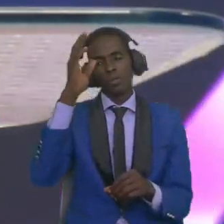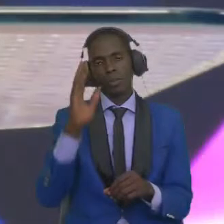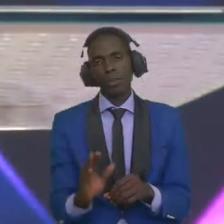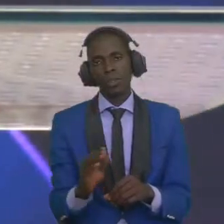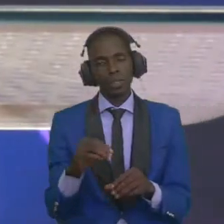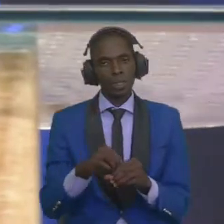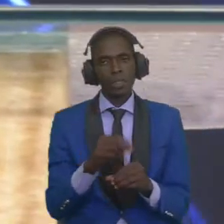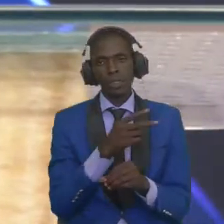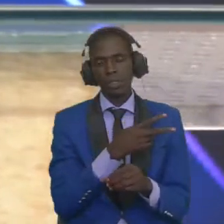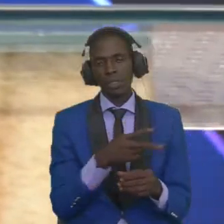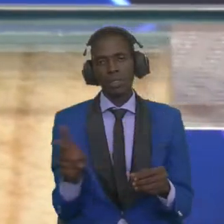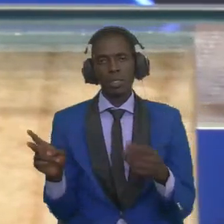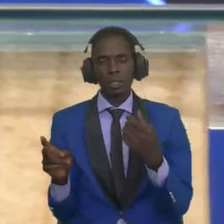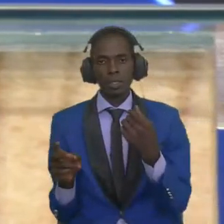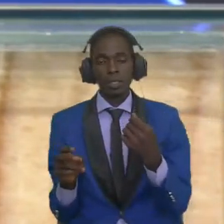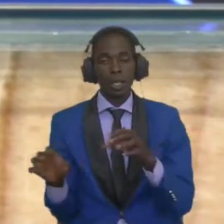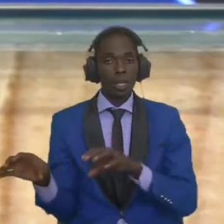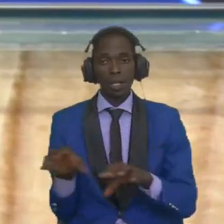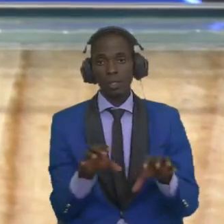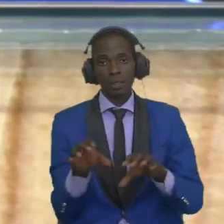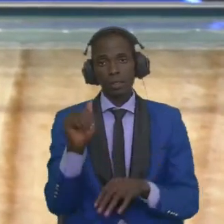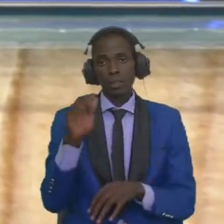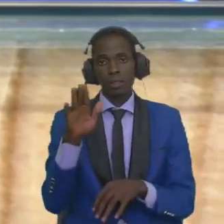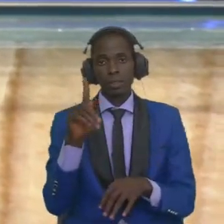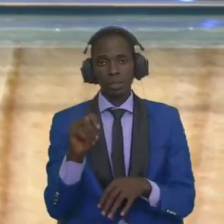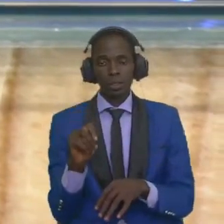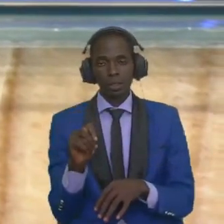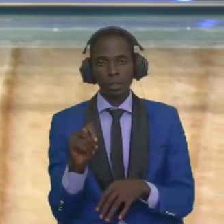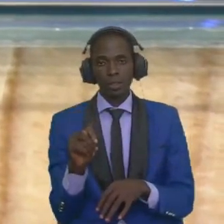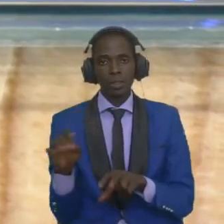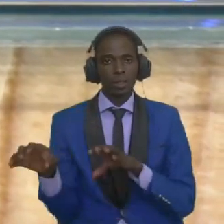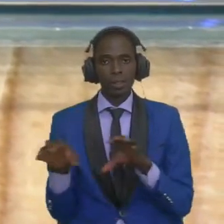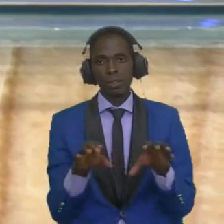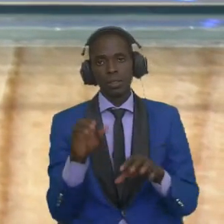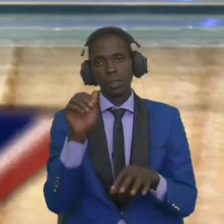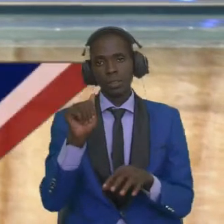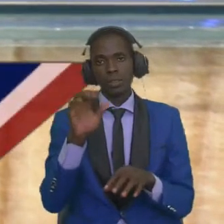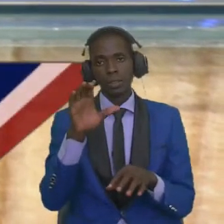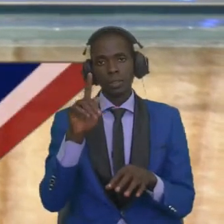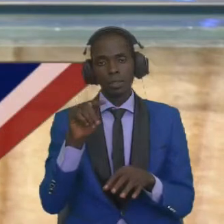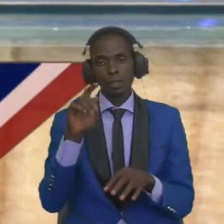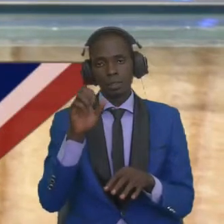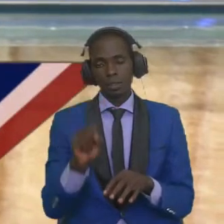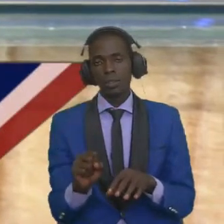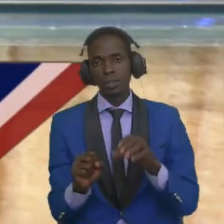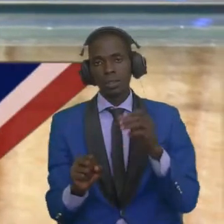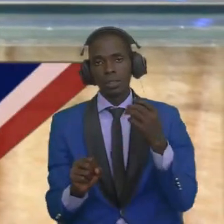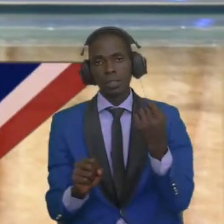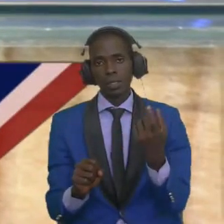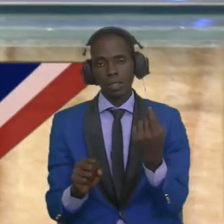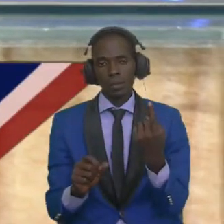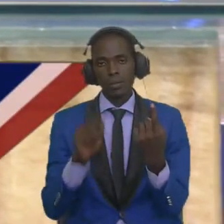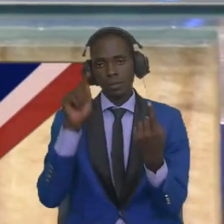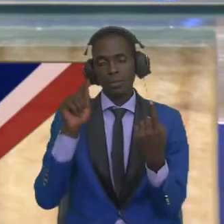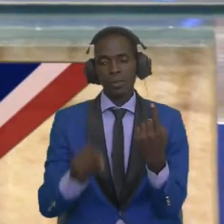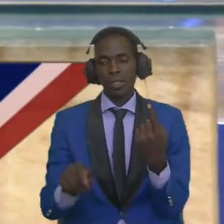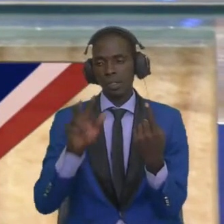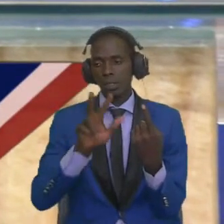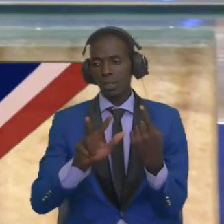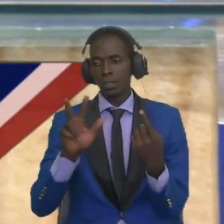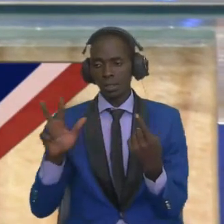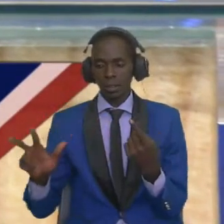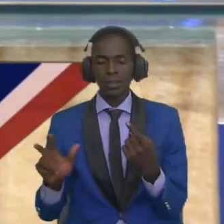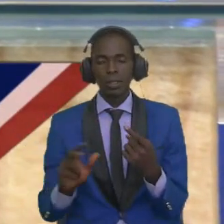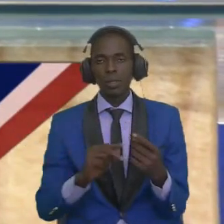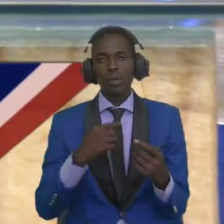Chapter 11, Acts 11, verse 23. Who, when he came